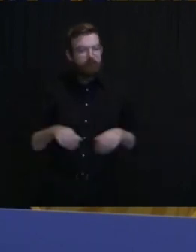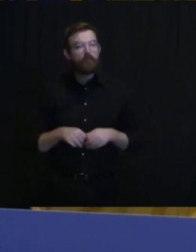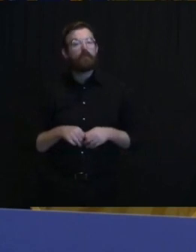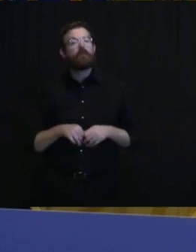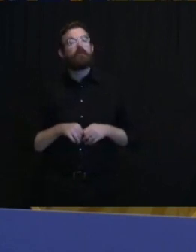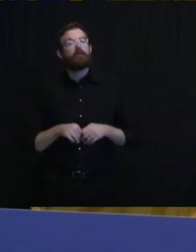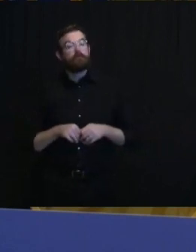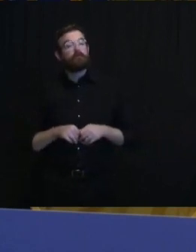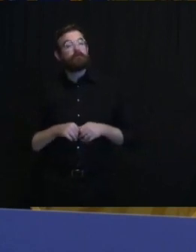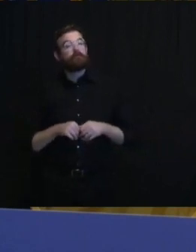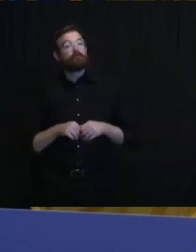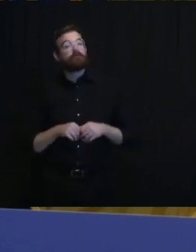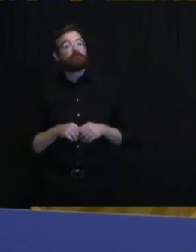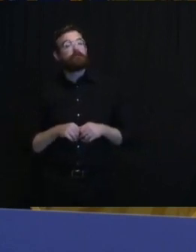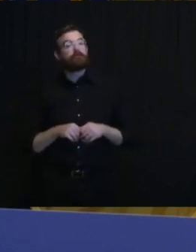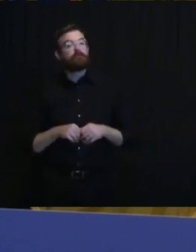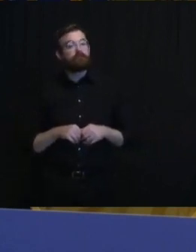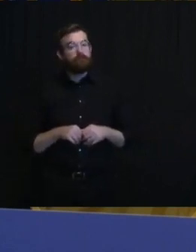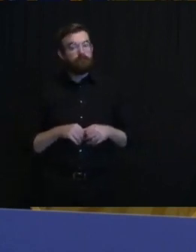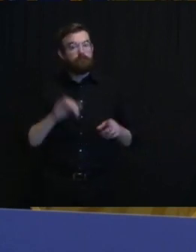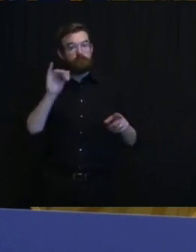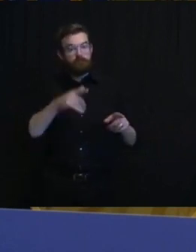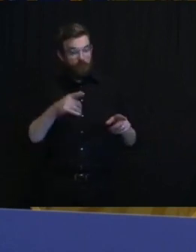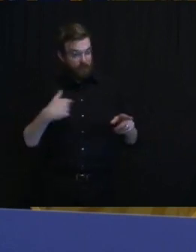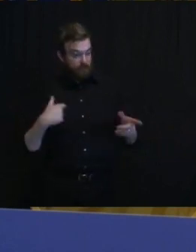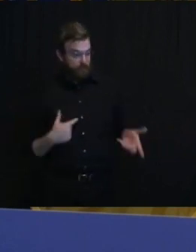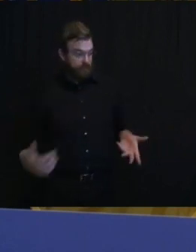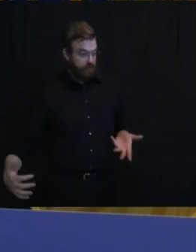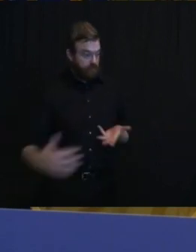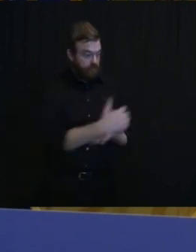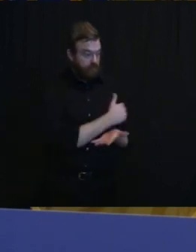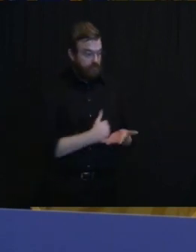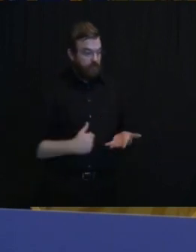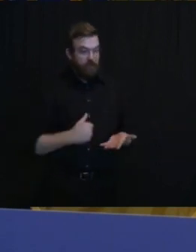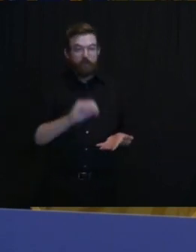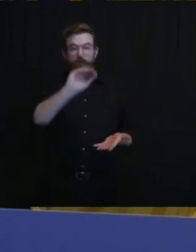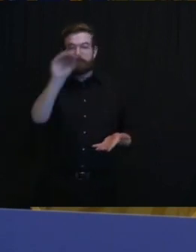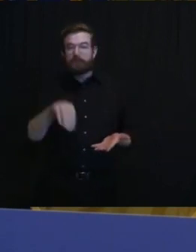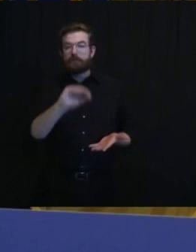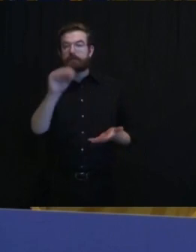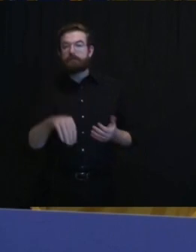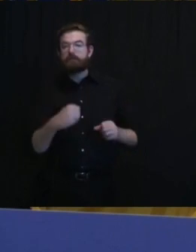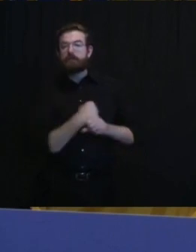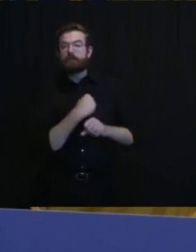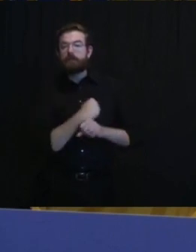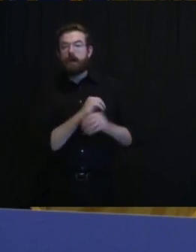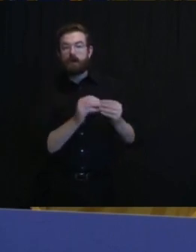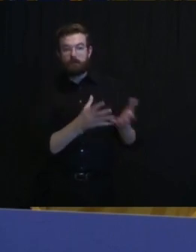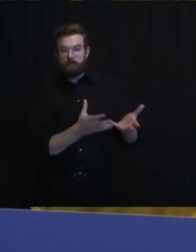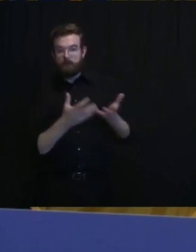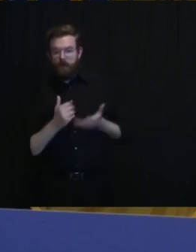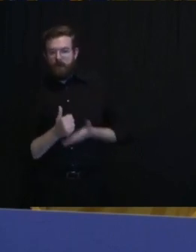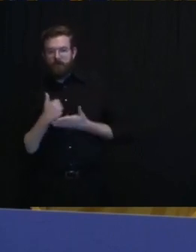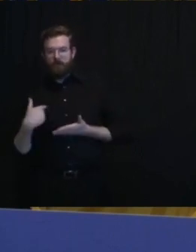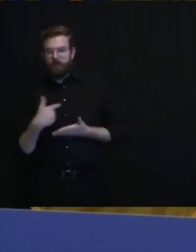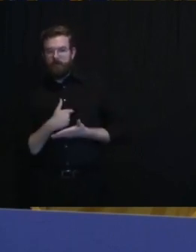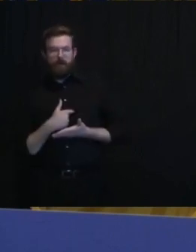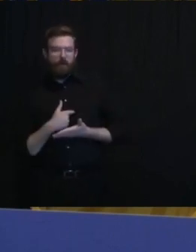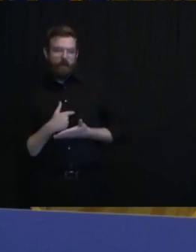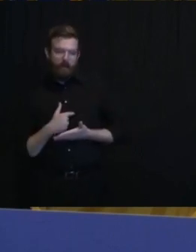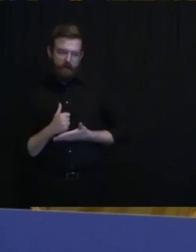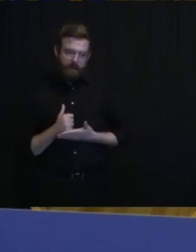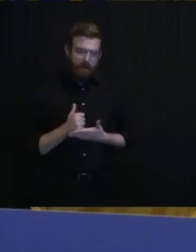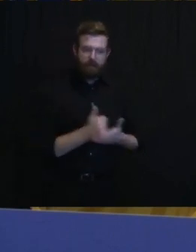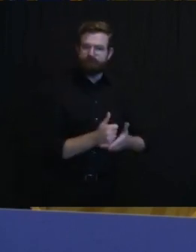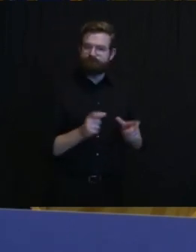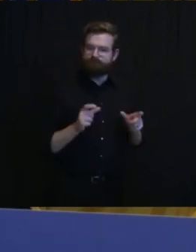of that is that, knowing things like the positivity rate, allows us to have some sort of insight into the intensity of the spread